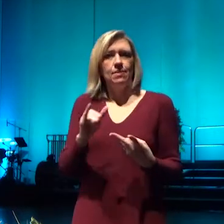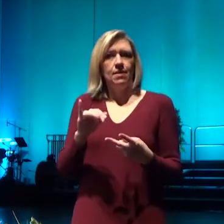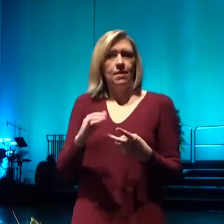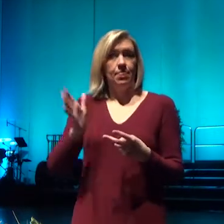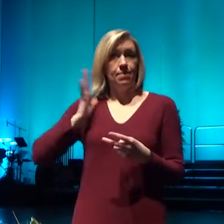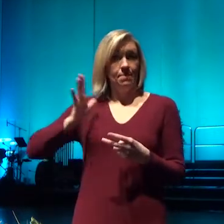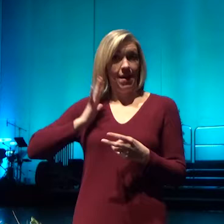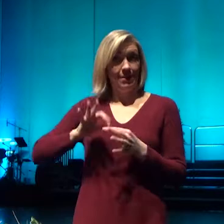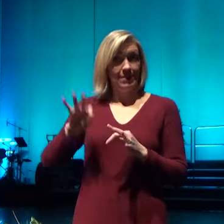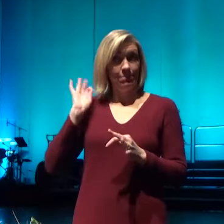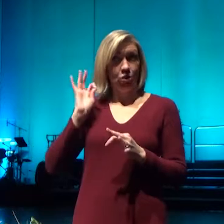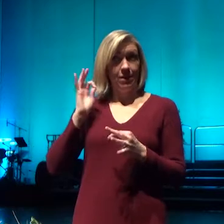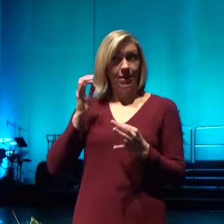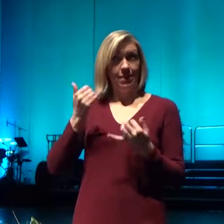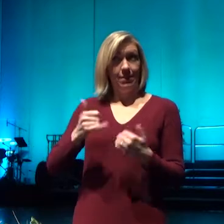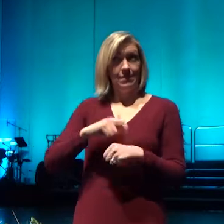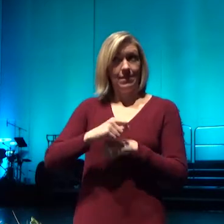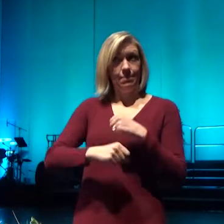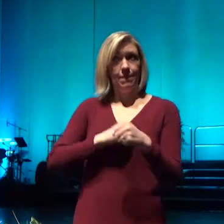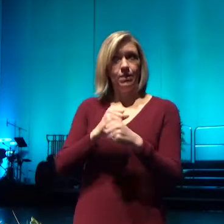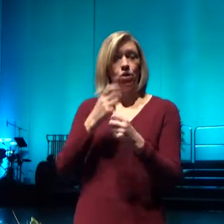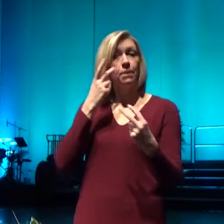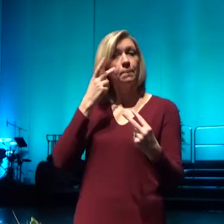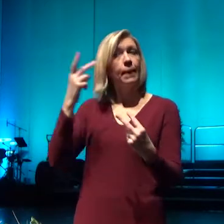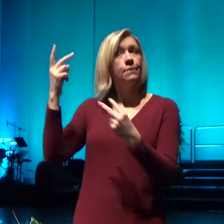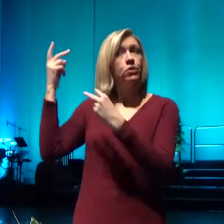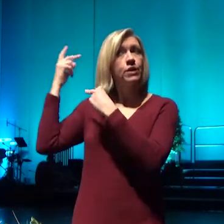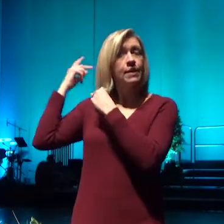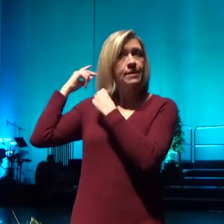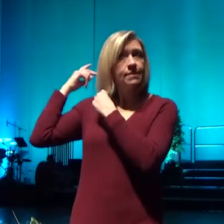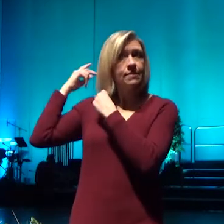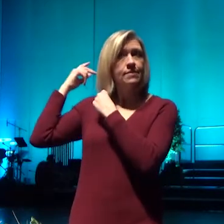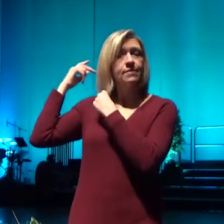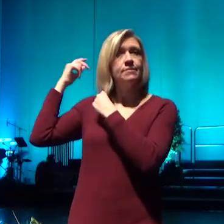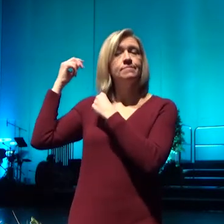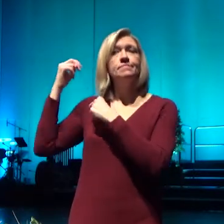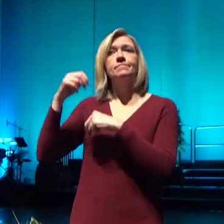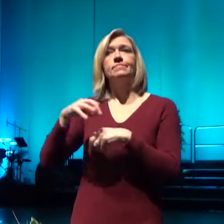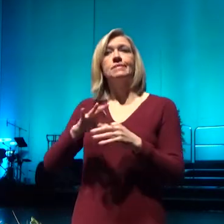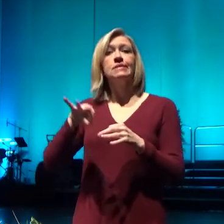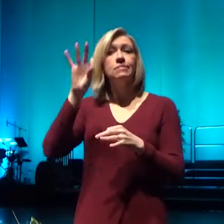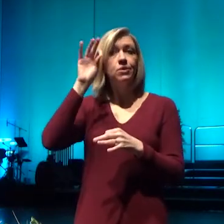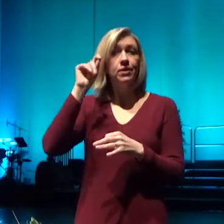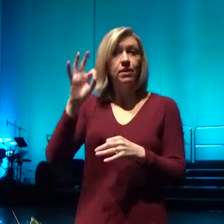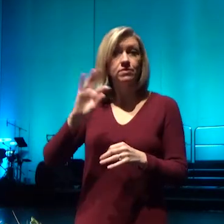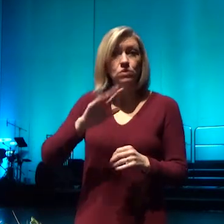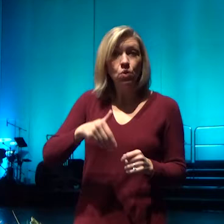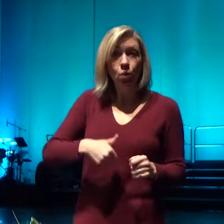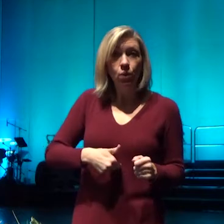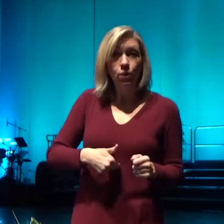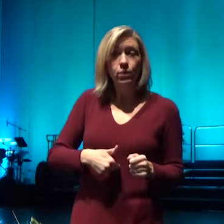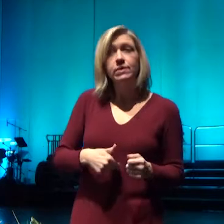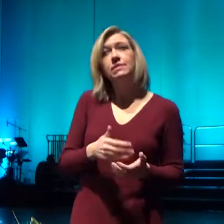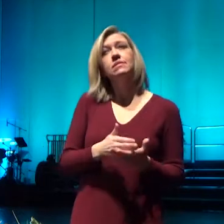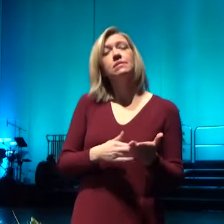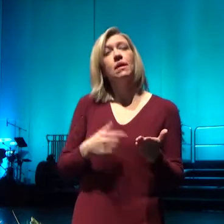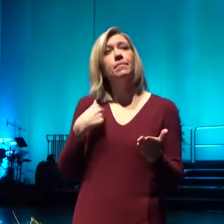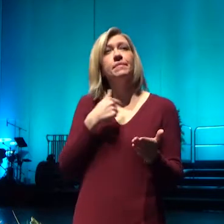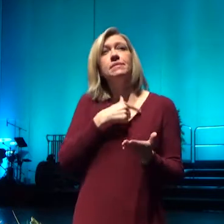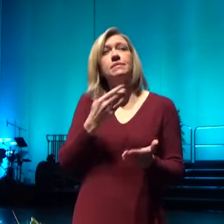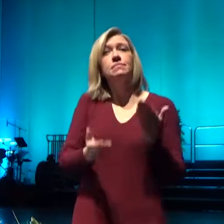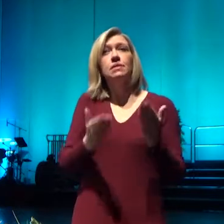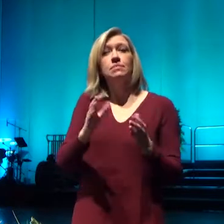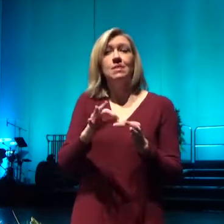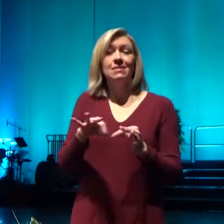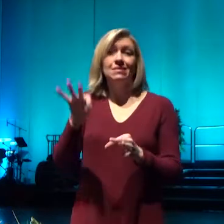time? The spirit of memory, the spirit of soul. For some of us, perhaps the